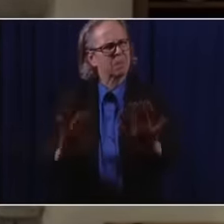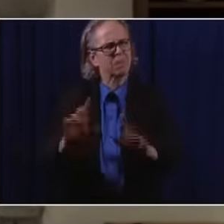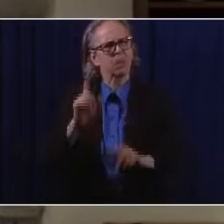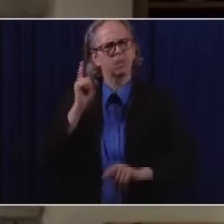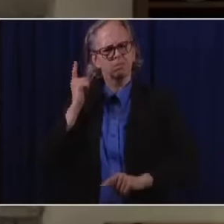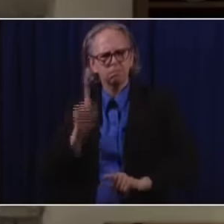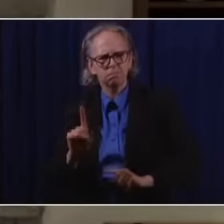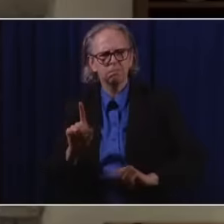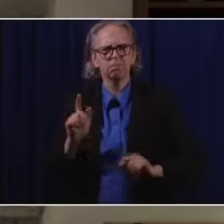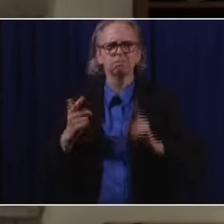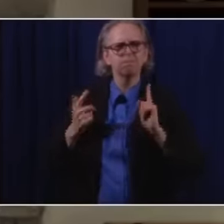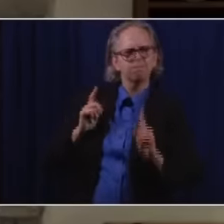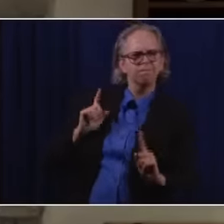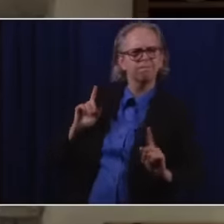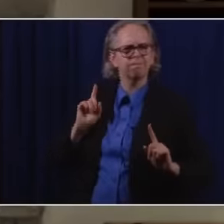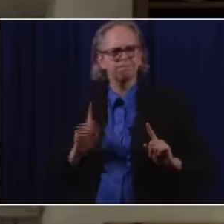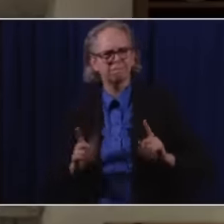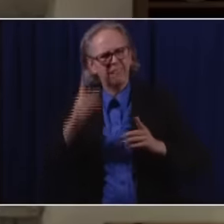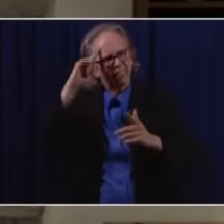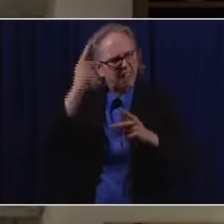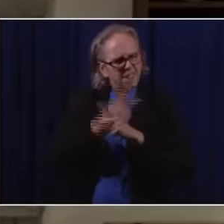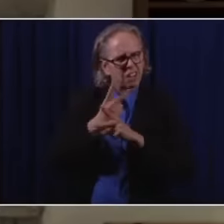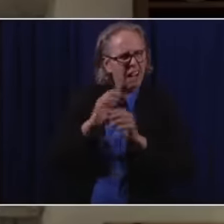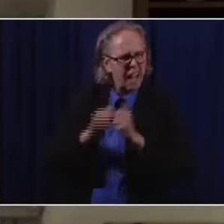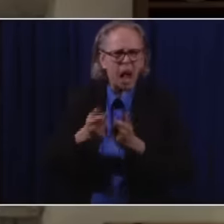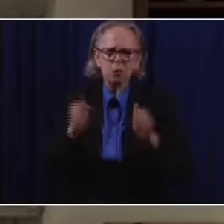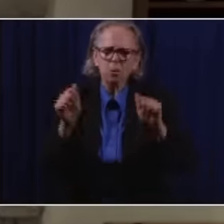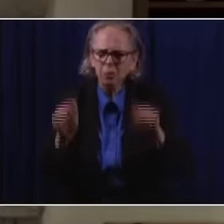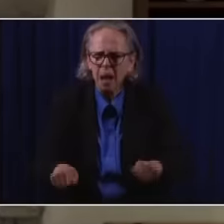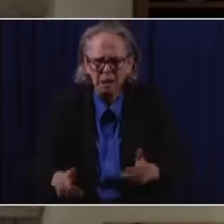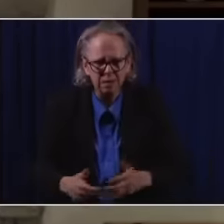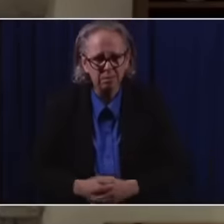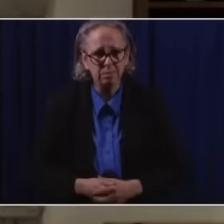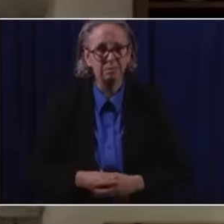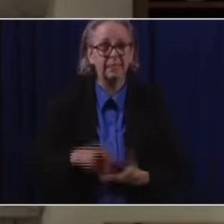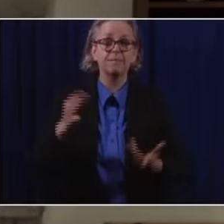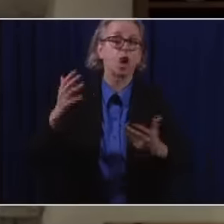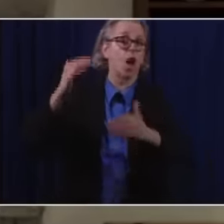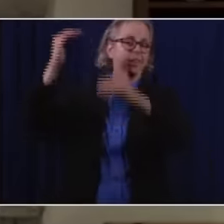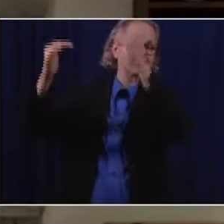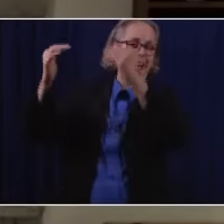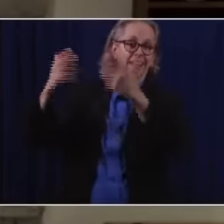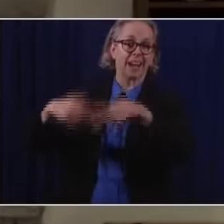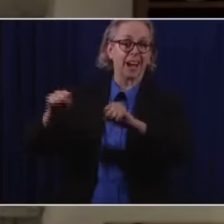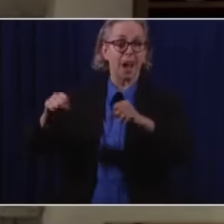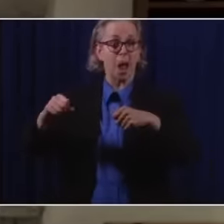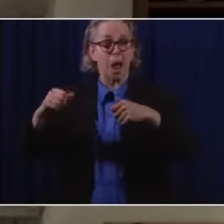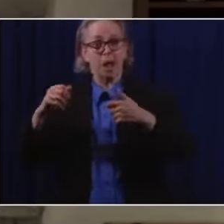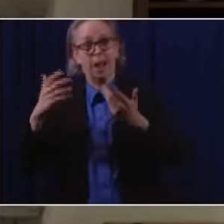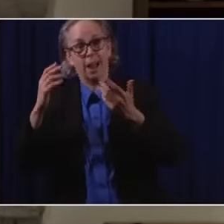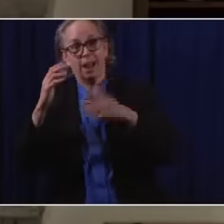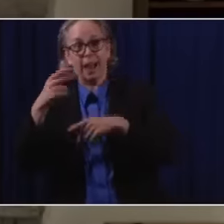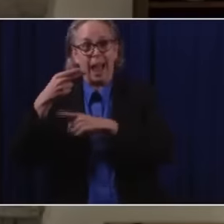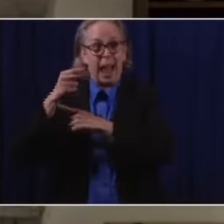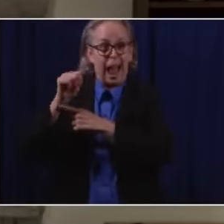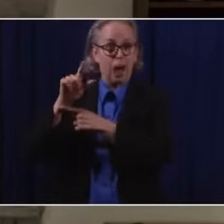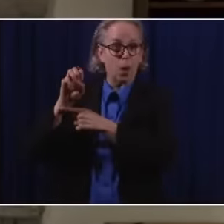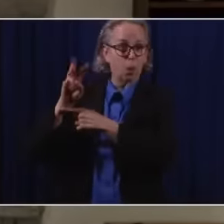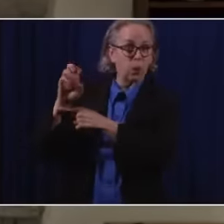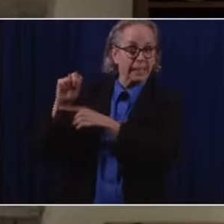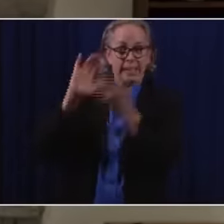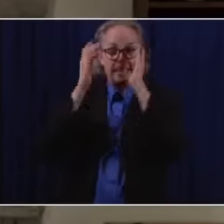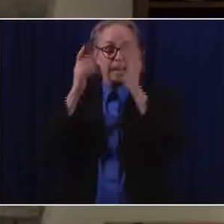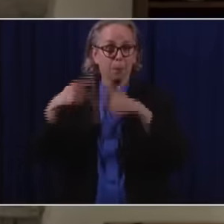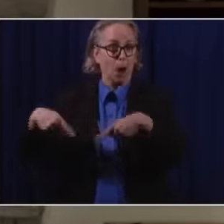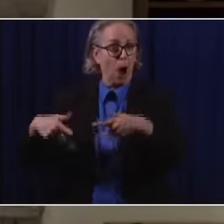of doing this. But as far as adults having parties, look, unless they can figure out a really safe way